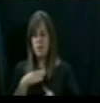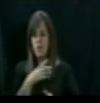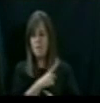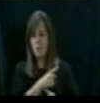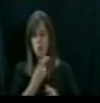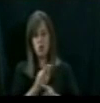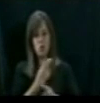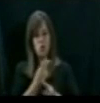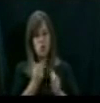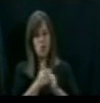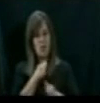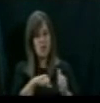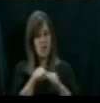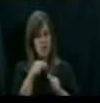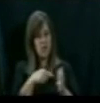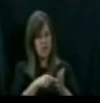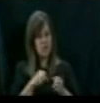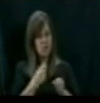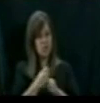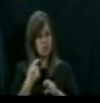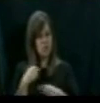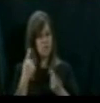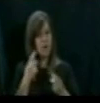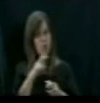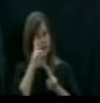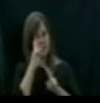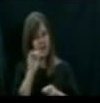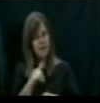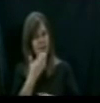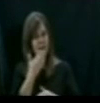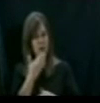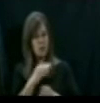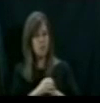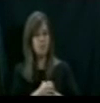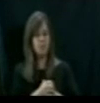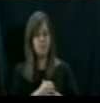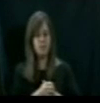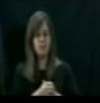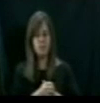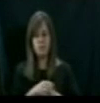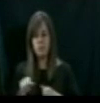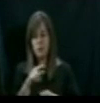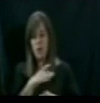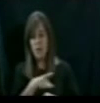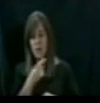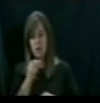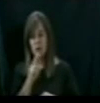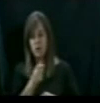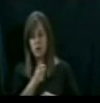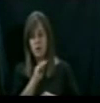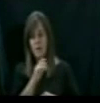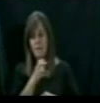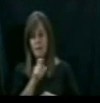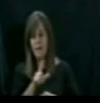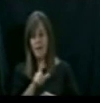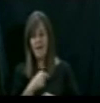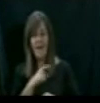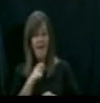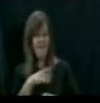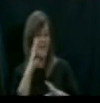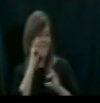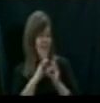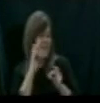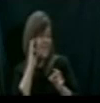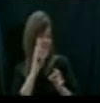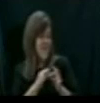with each other so far this year. I really respect that. Thank you. So, y'all like George Michael? I gotta have faith,